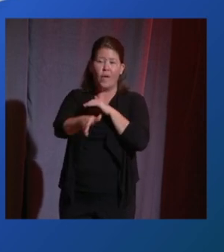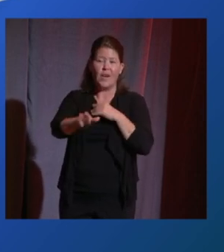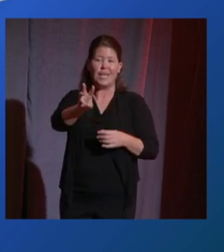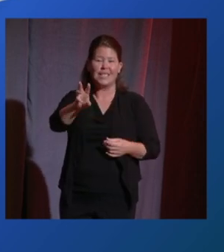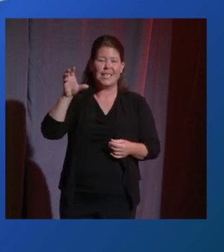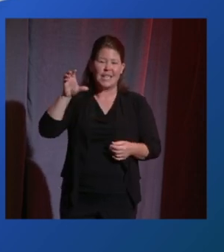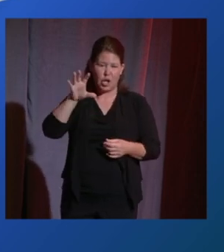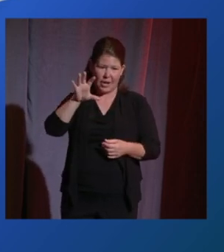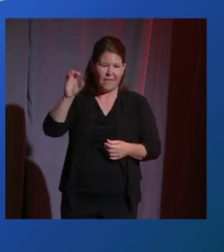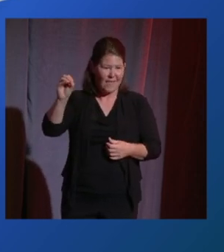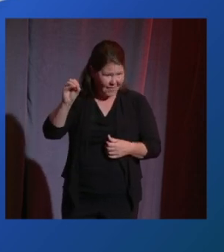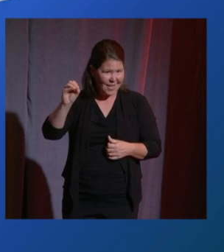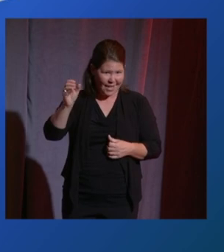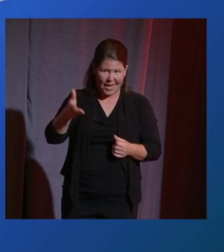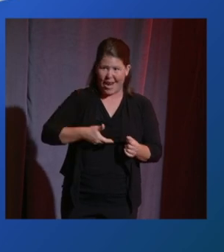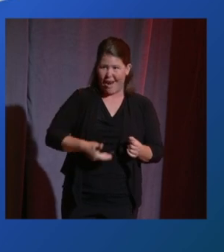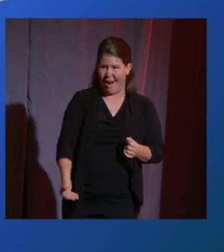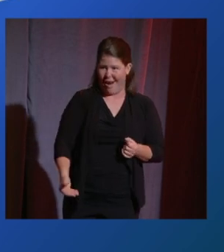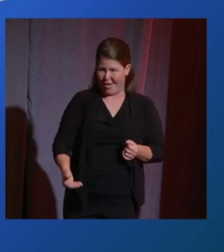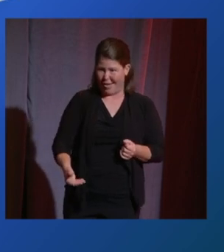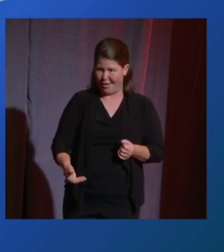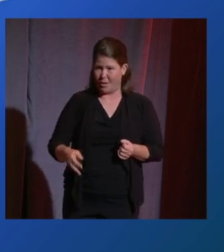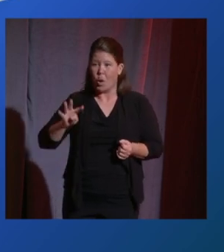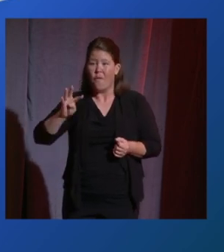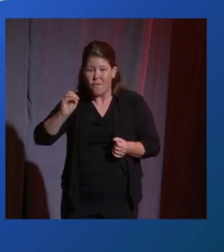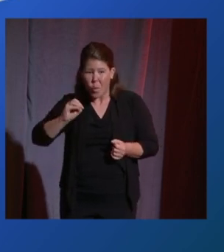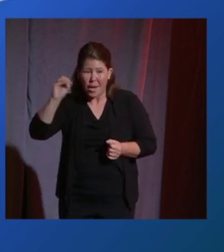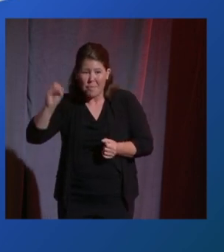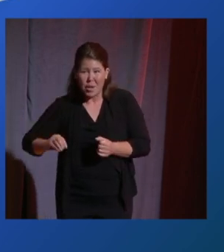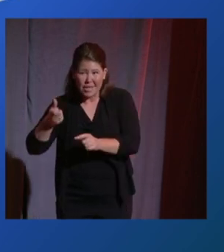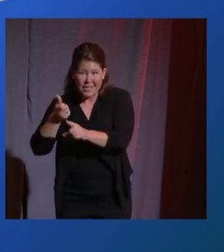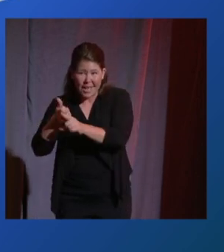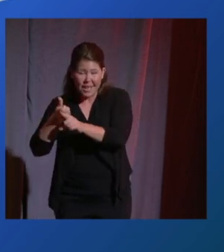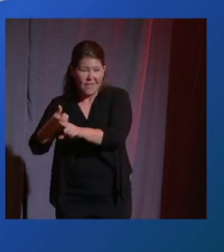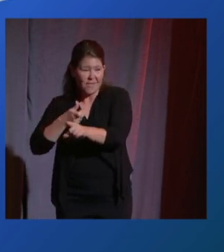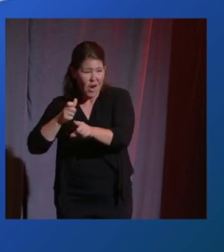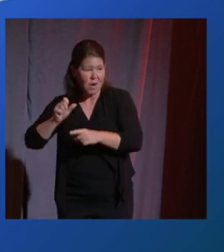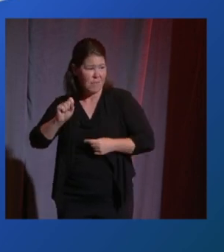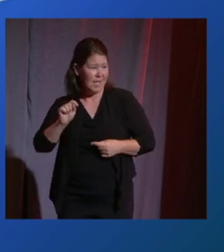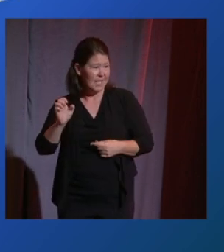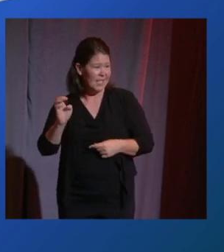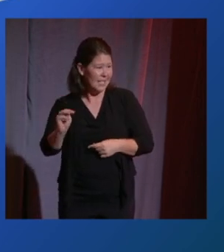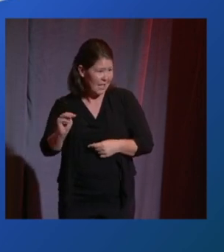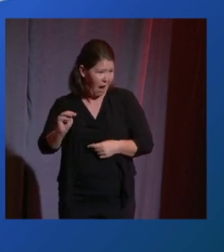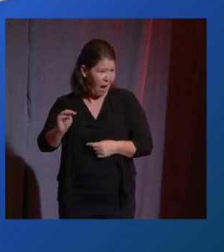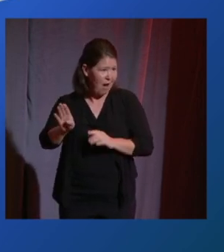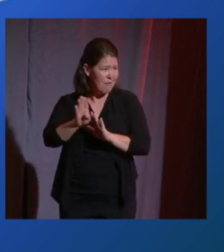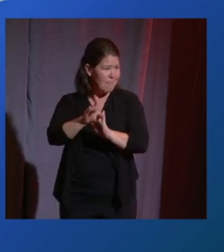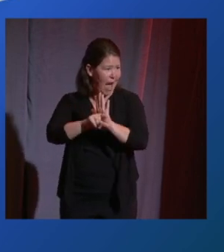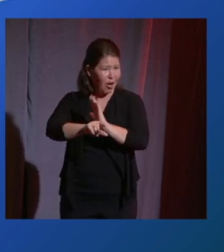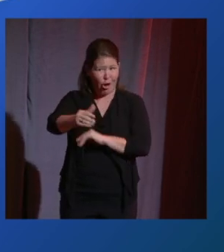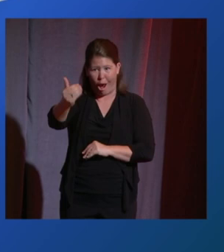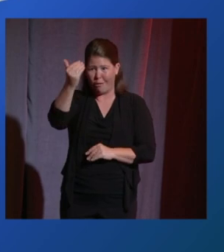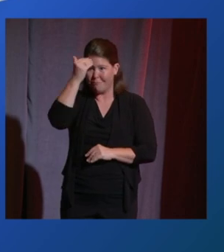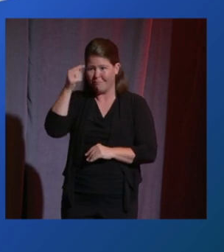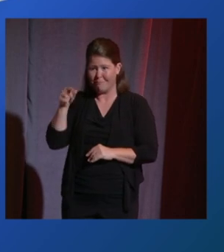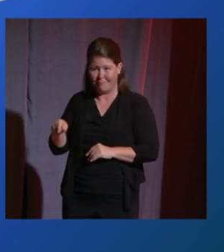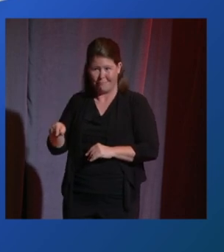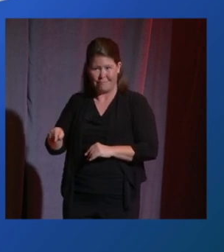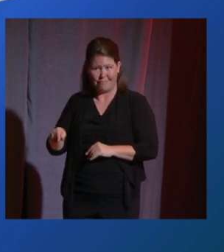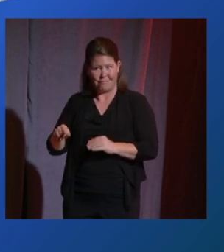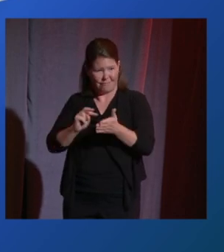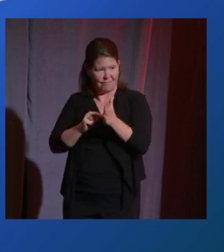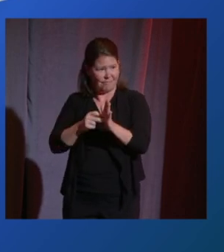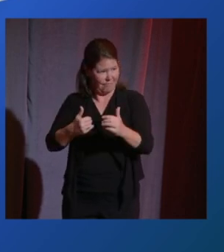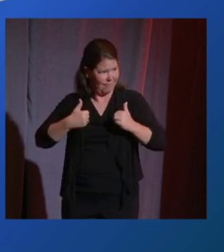so as you can see we have a multi multidisciplinary teams that we try to stand up in geospatial